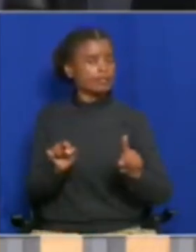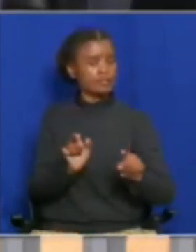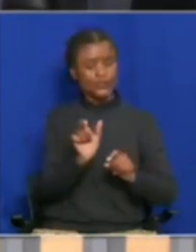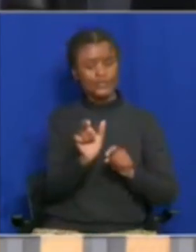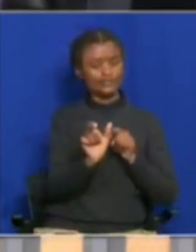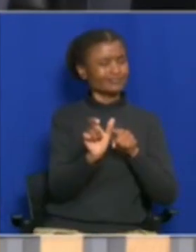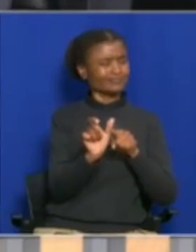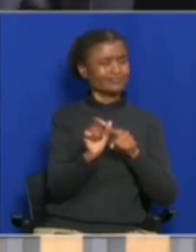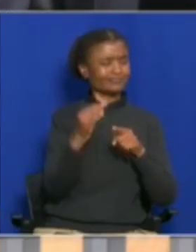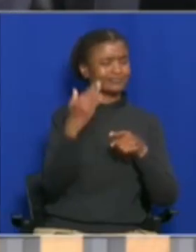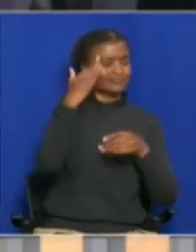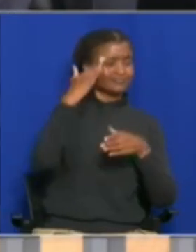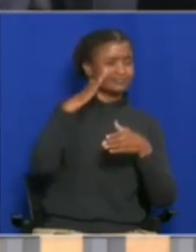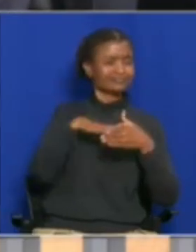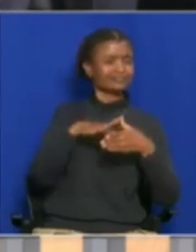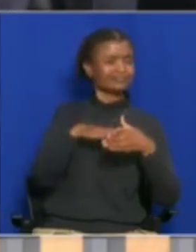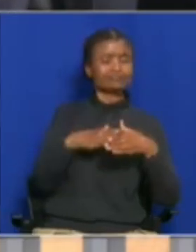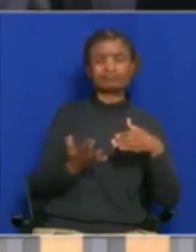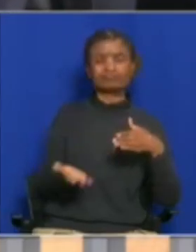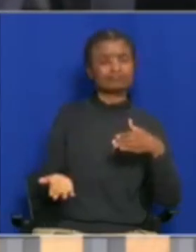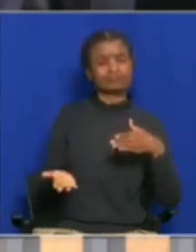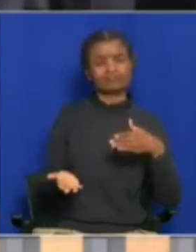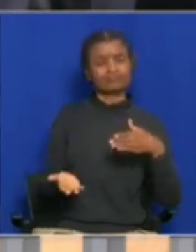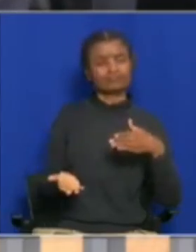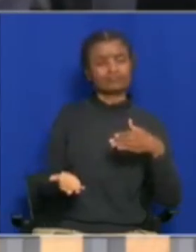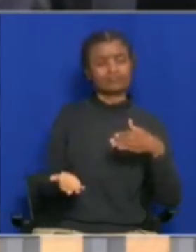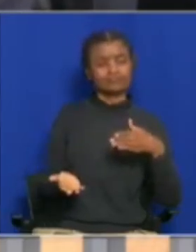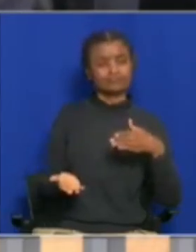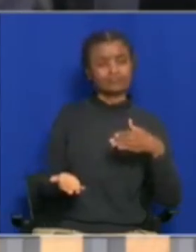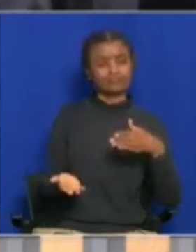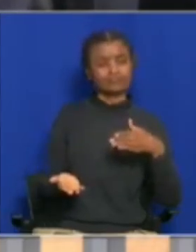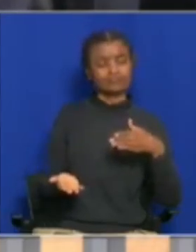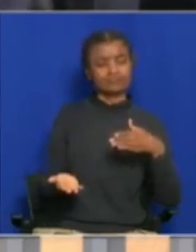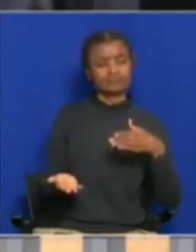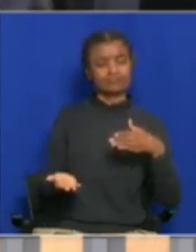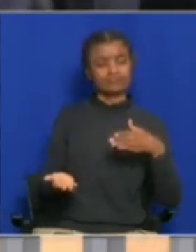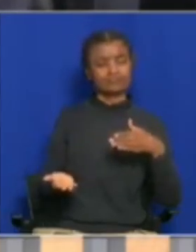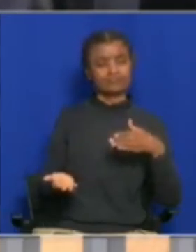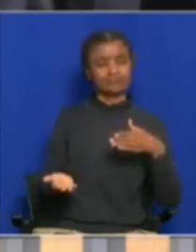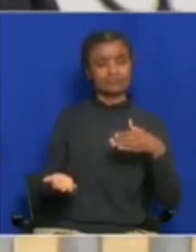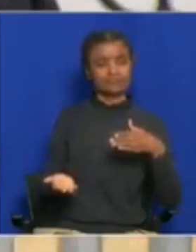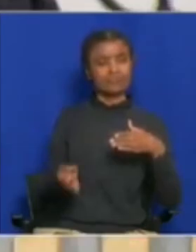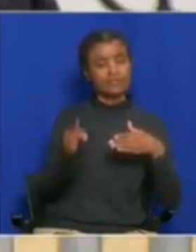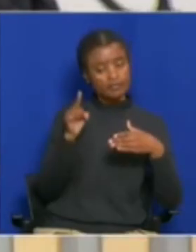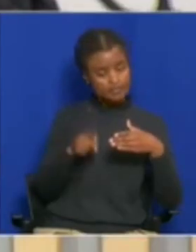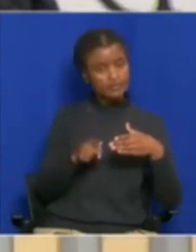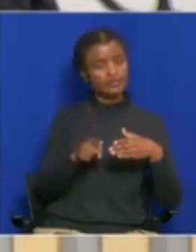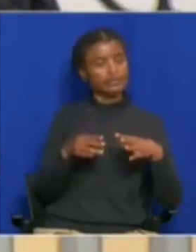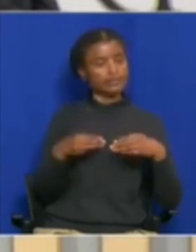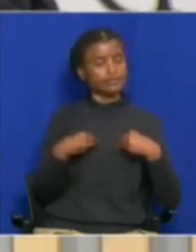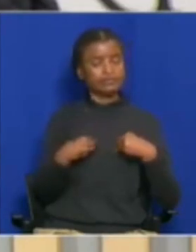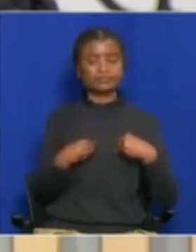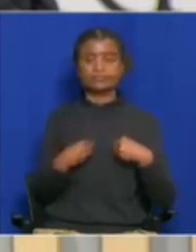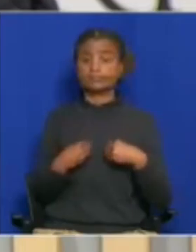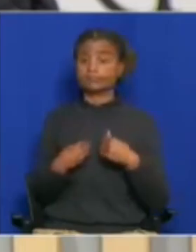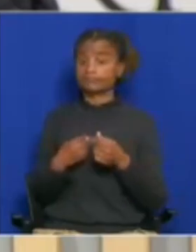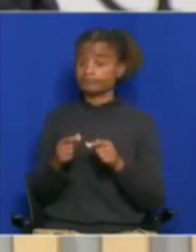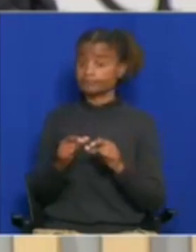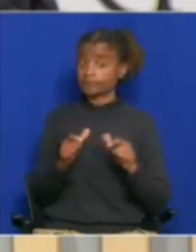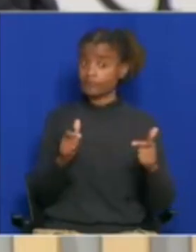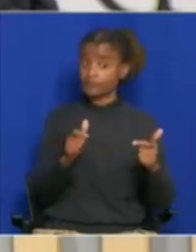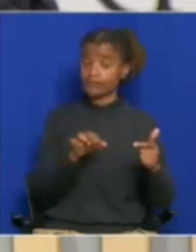equation, not on your approach. You must accept that. I hear you, Commissioner. Do you accept it? I accept that. Thank